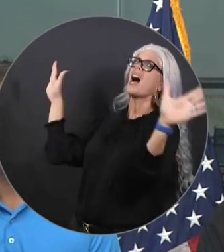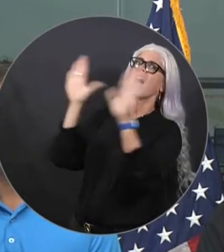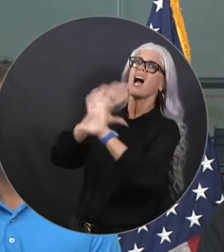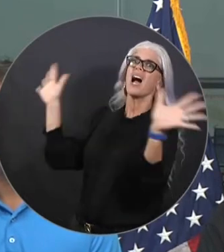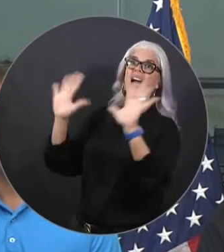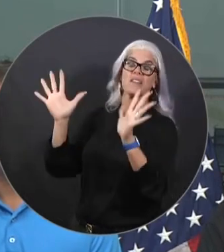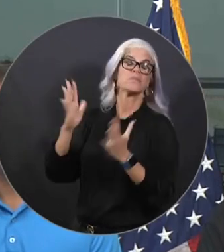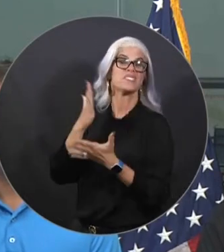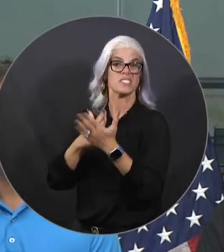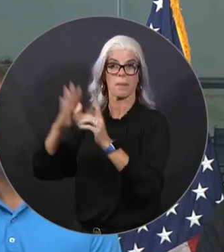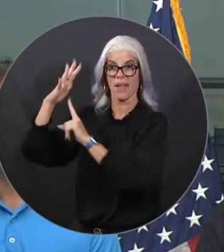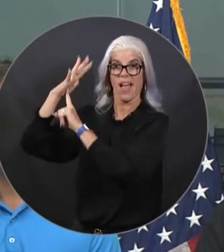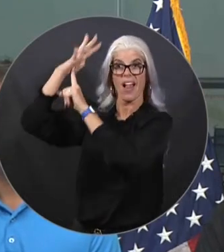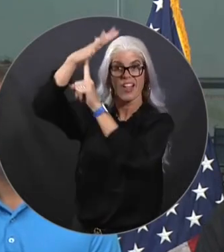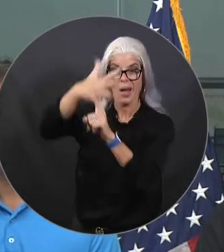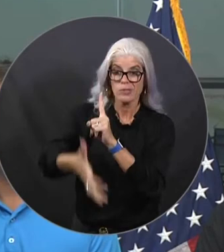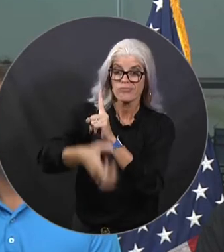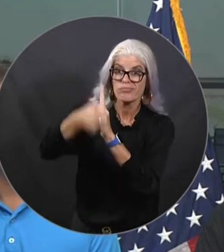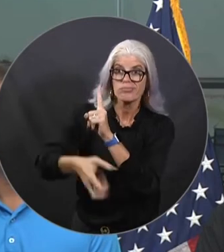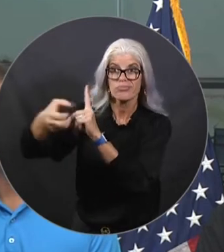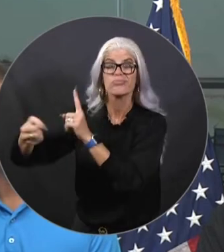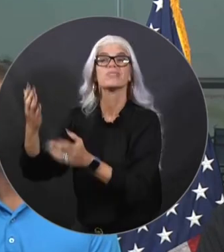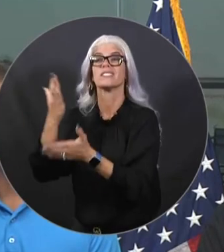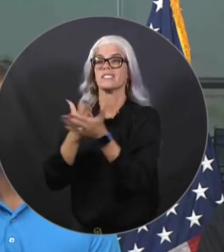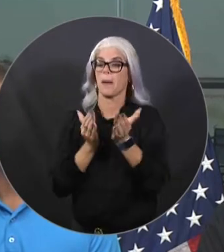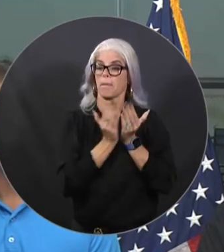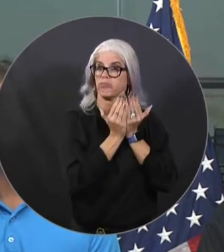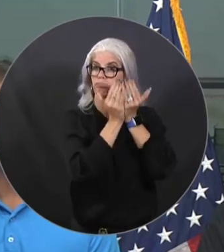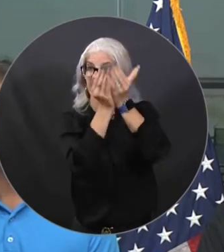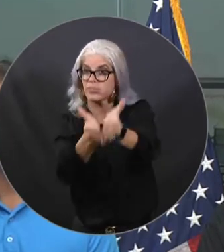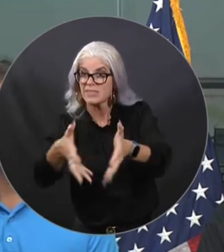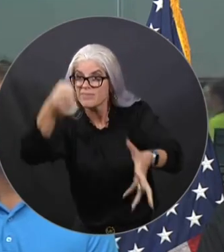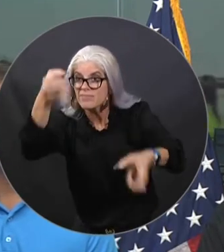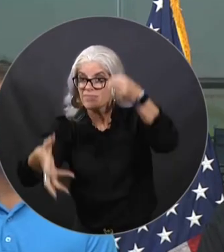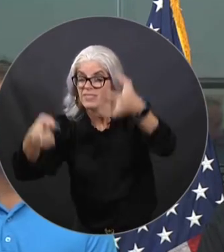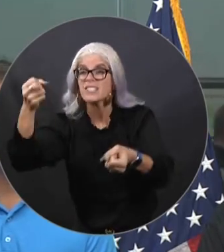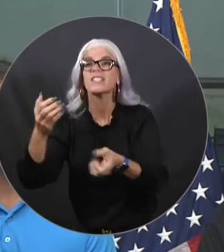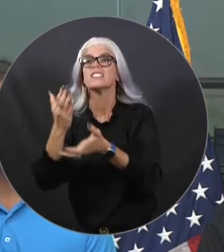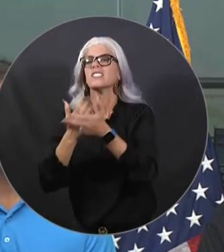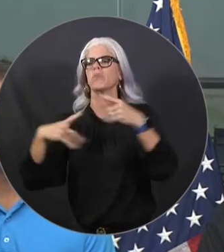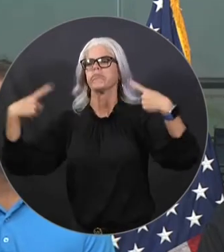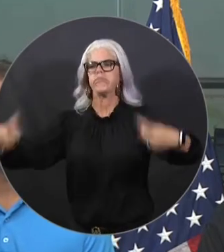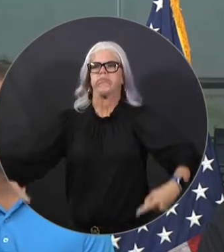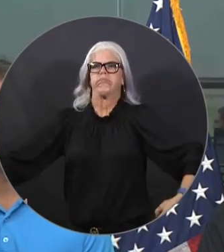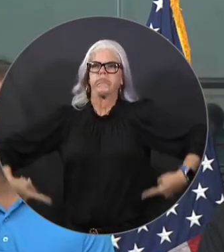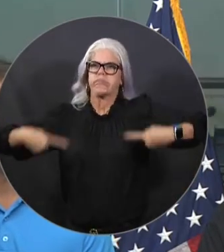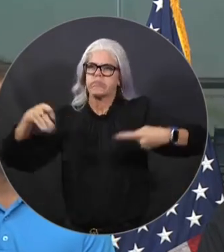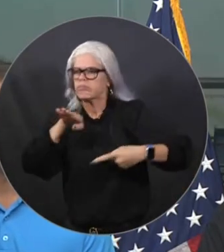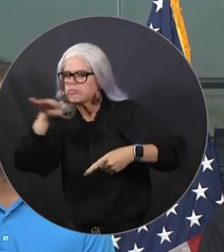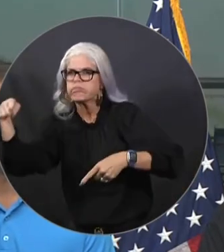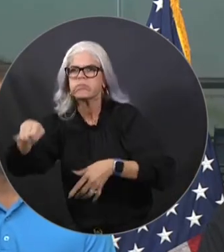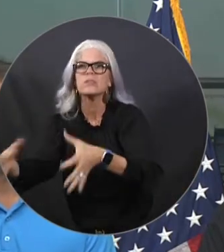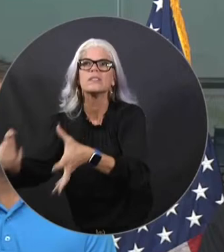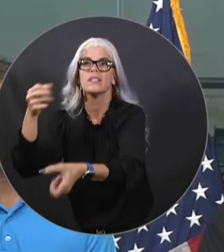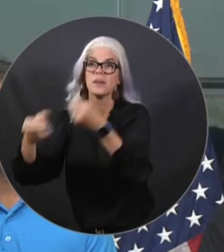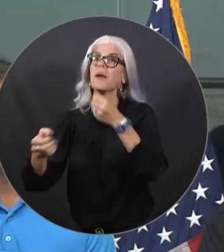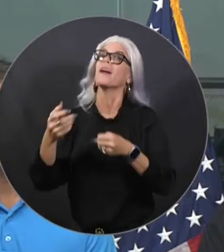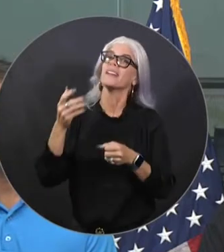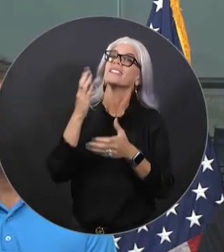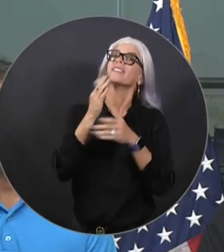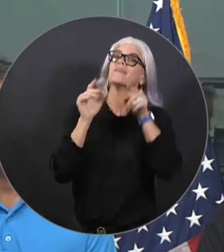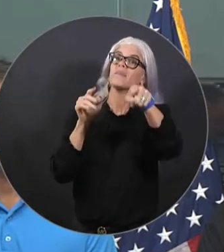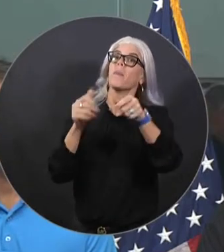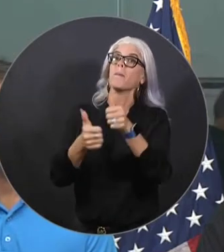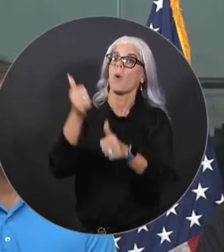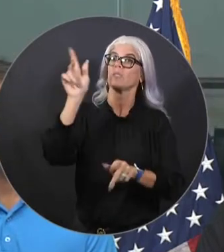boat, or high water vehicle. Now what they're finding is on places like Sanibel, most of the residents are just waving thank you for coming, but they